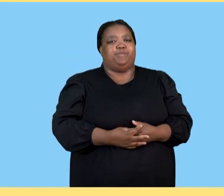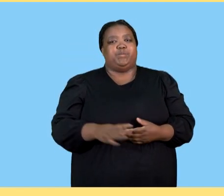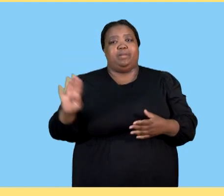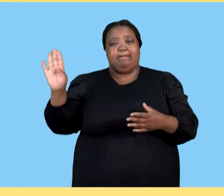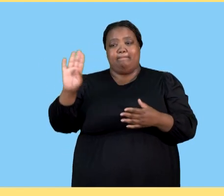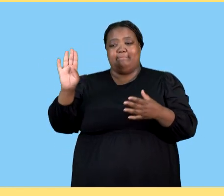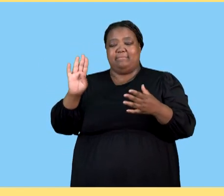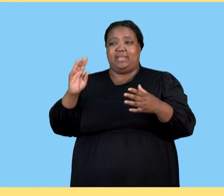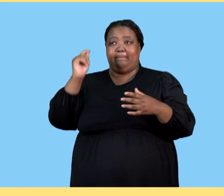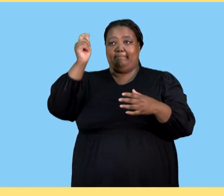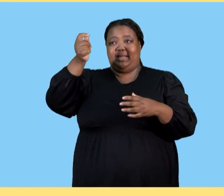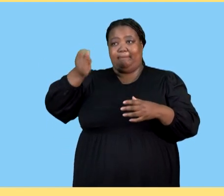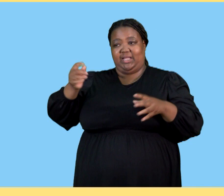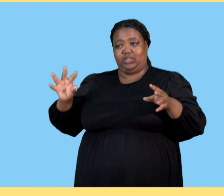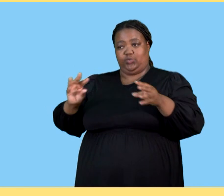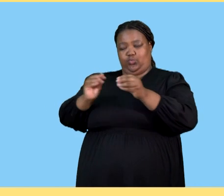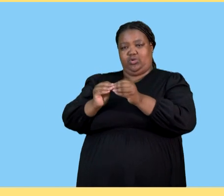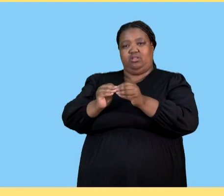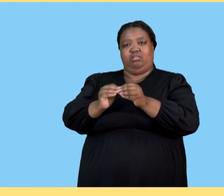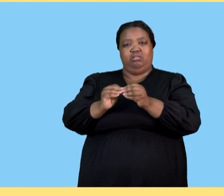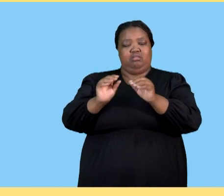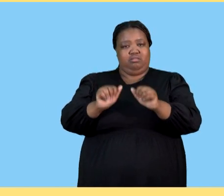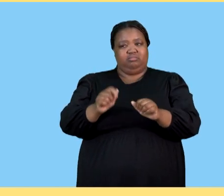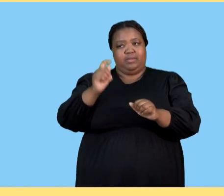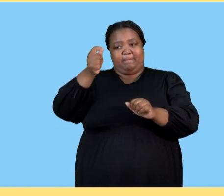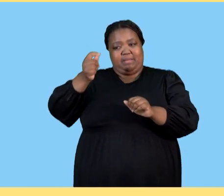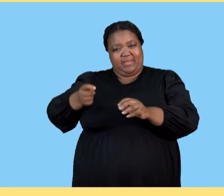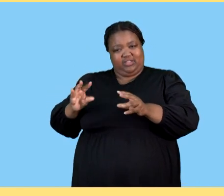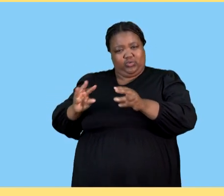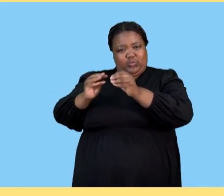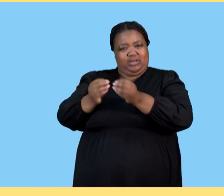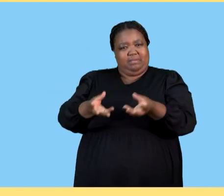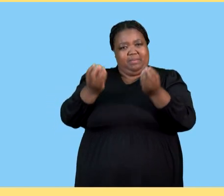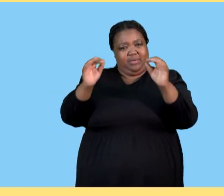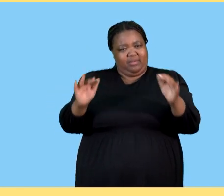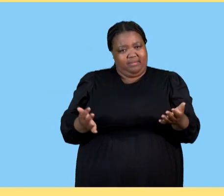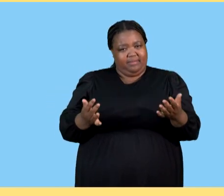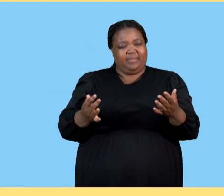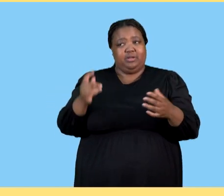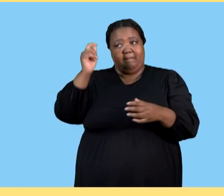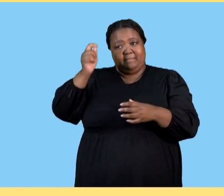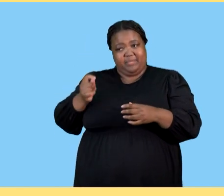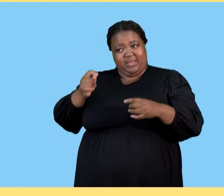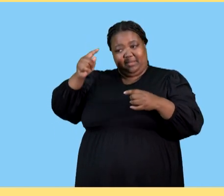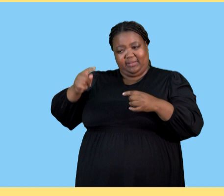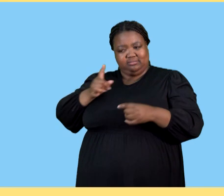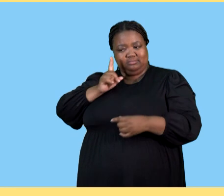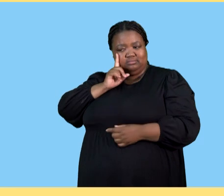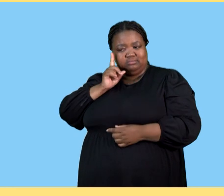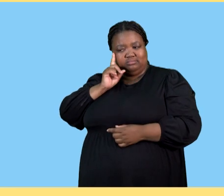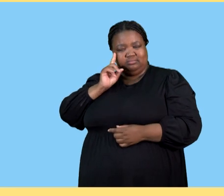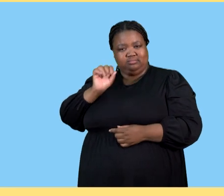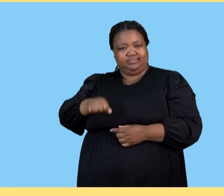B is total payments. B is total payments. To get total payments, I'm going to look on my payments section